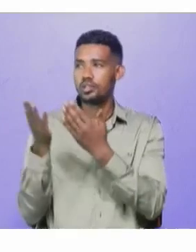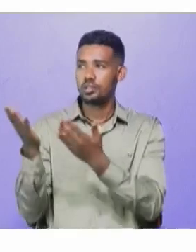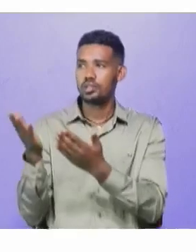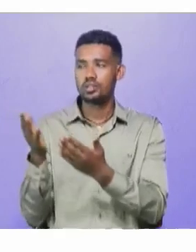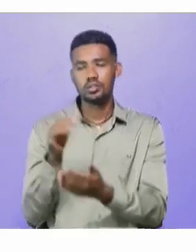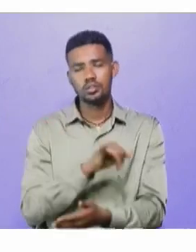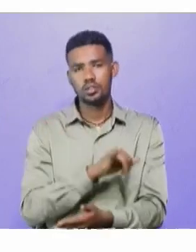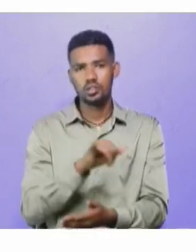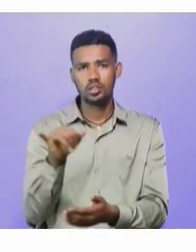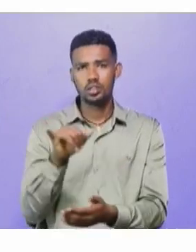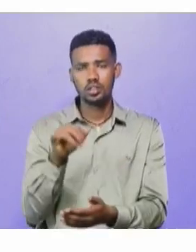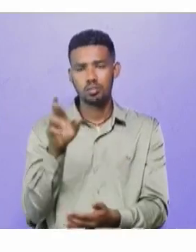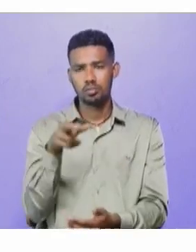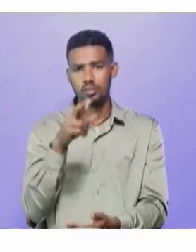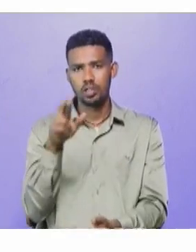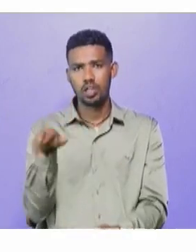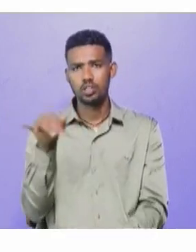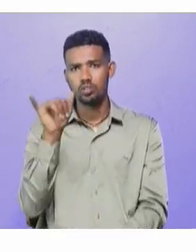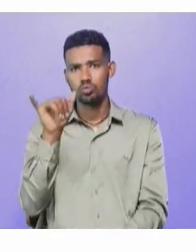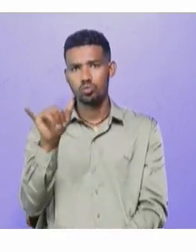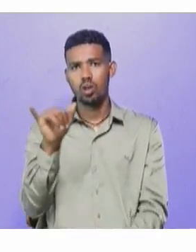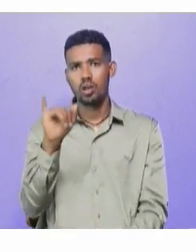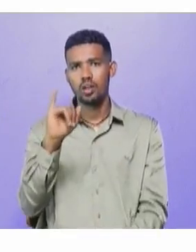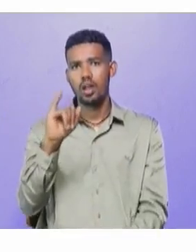same, cancel Y.